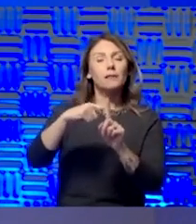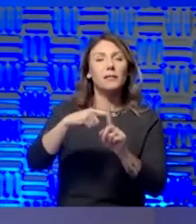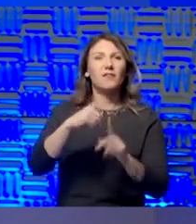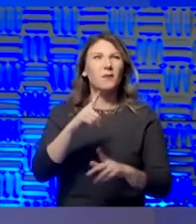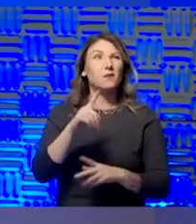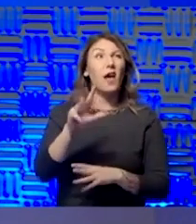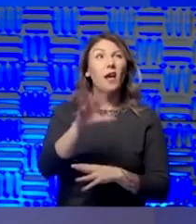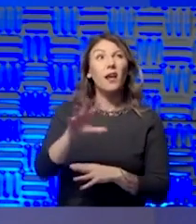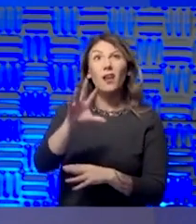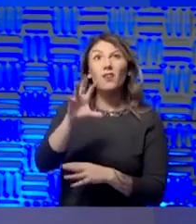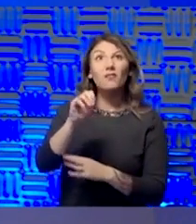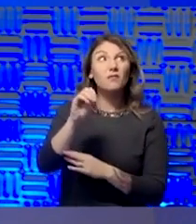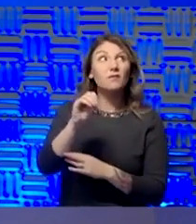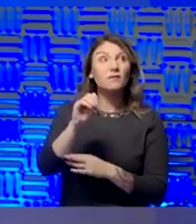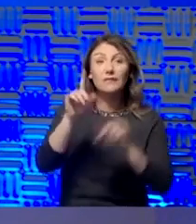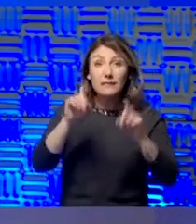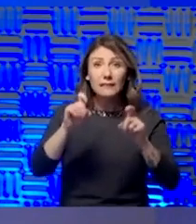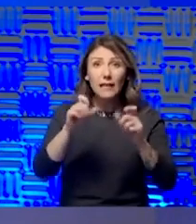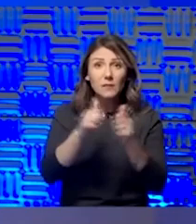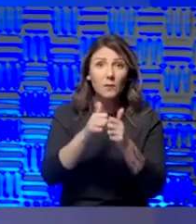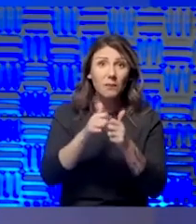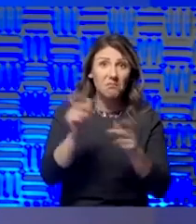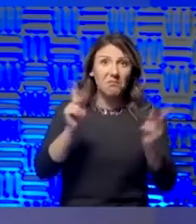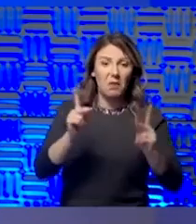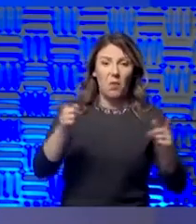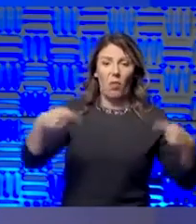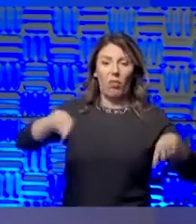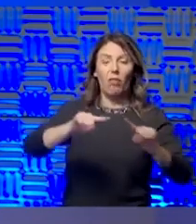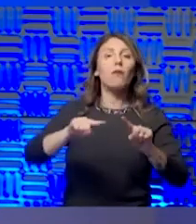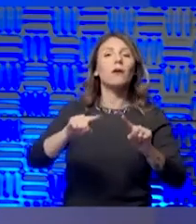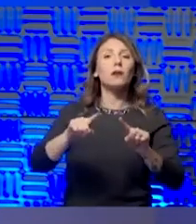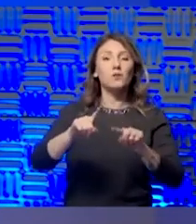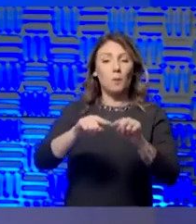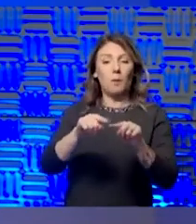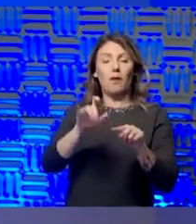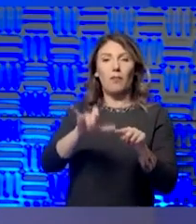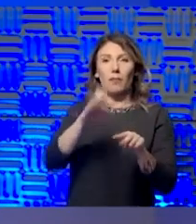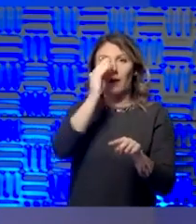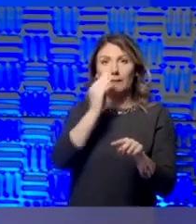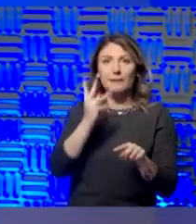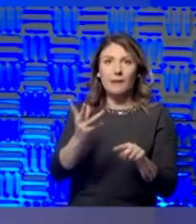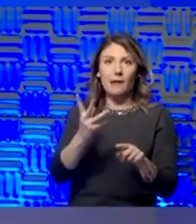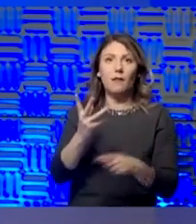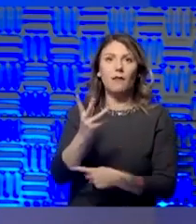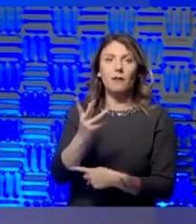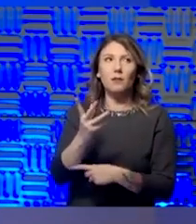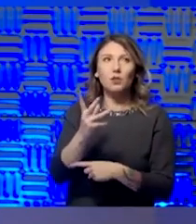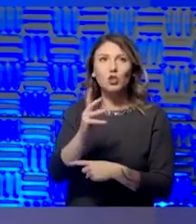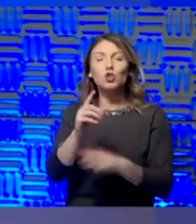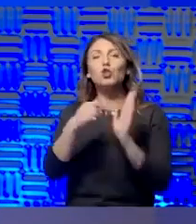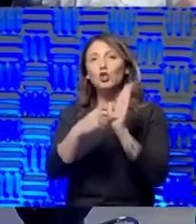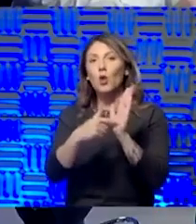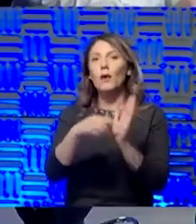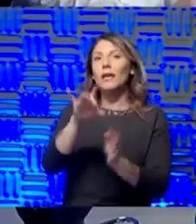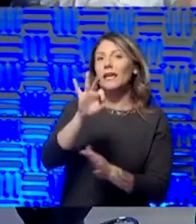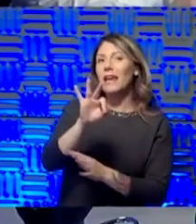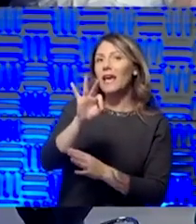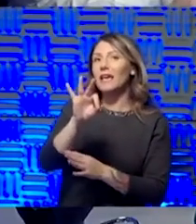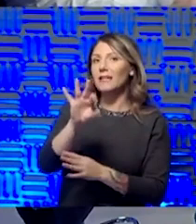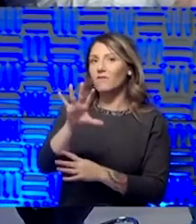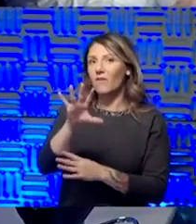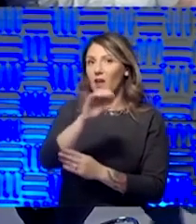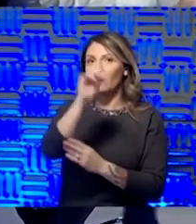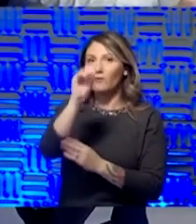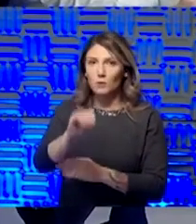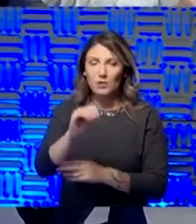persons. And again, based on that data, we're showing that we have 95% sensitivity. So it's a very